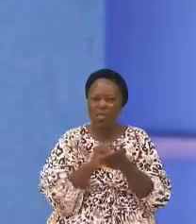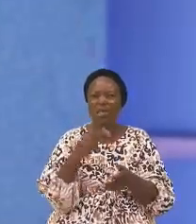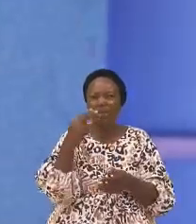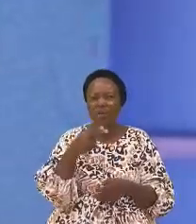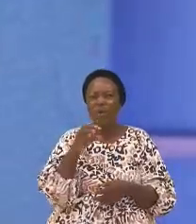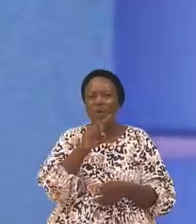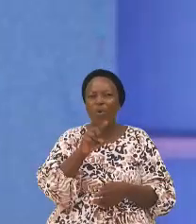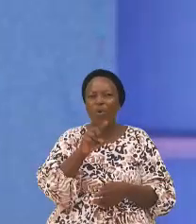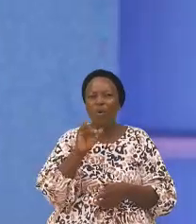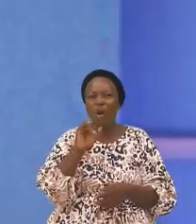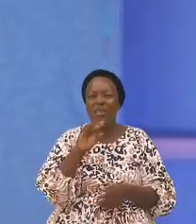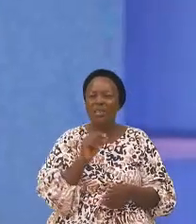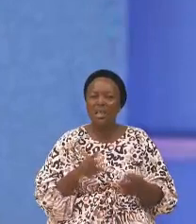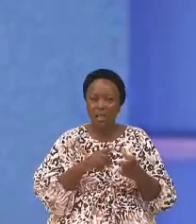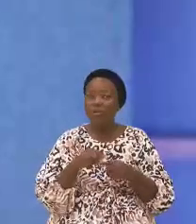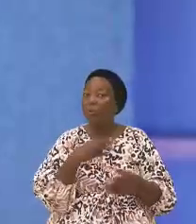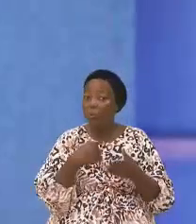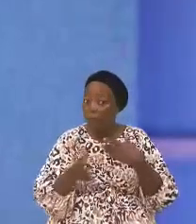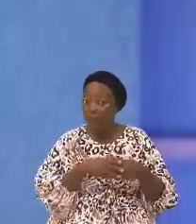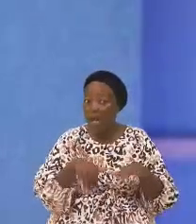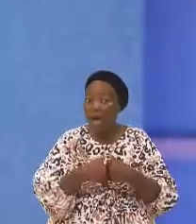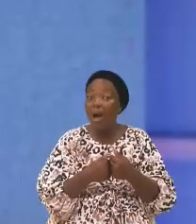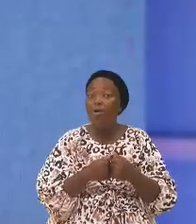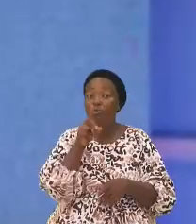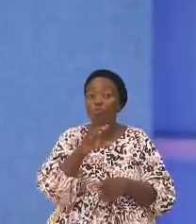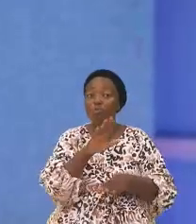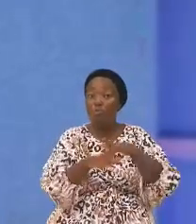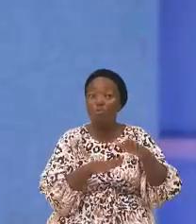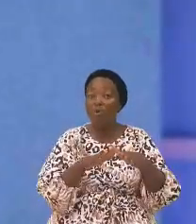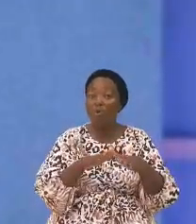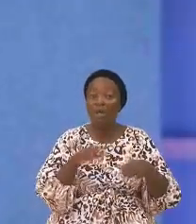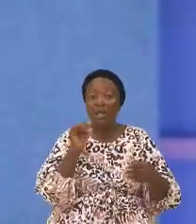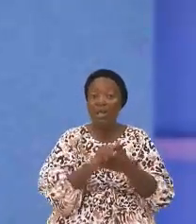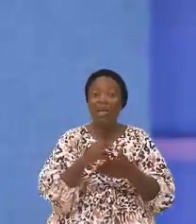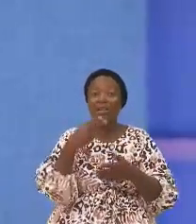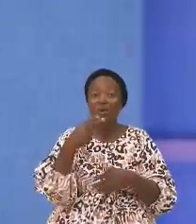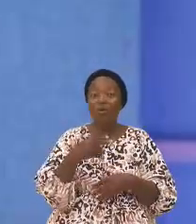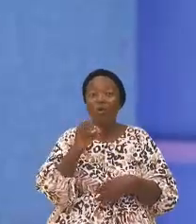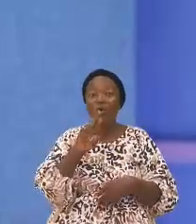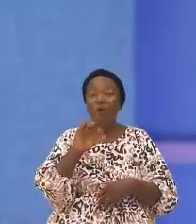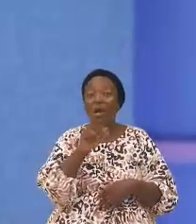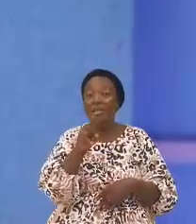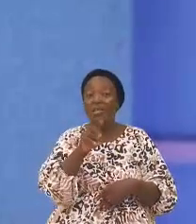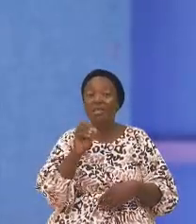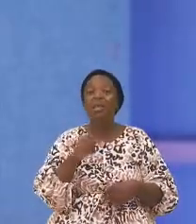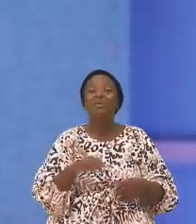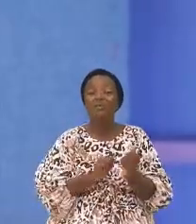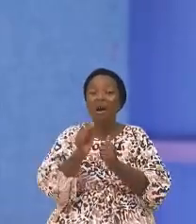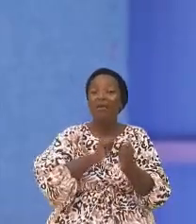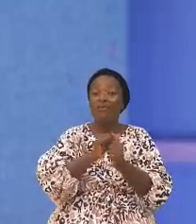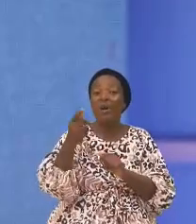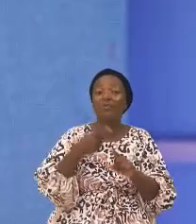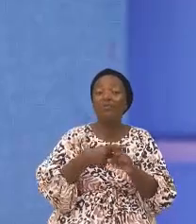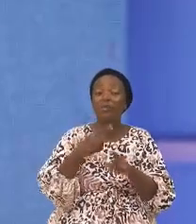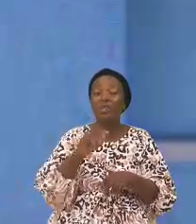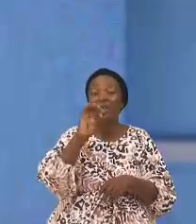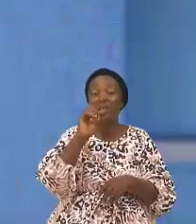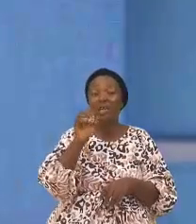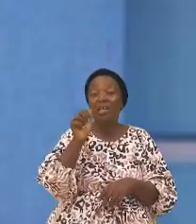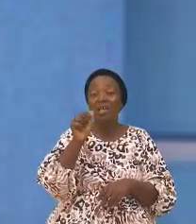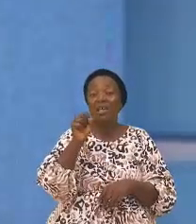want to reach the horizon. No matter how long you walk, the horizon far, far in the